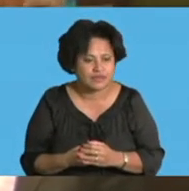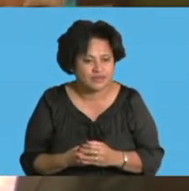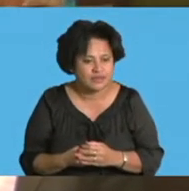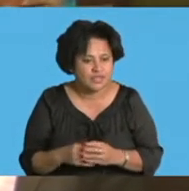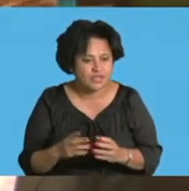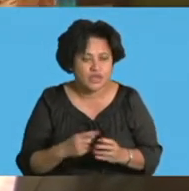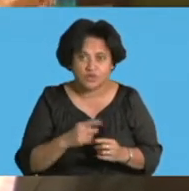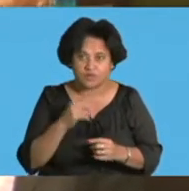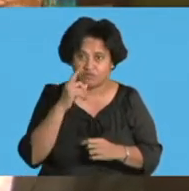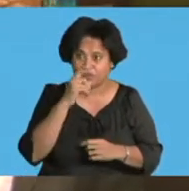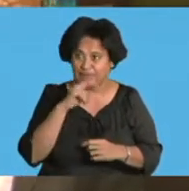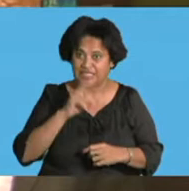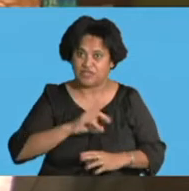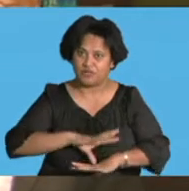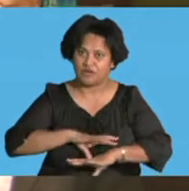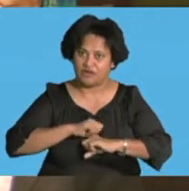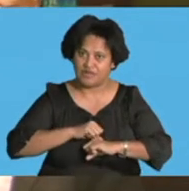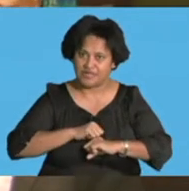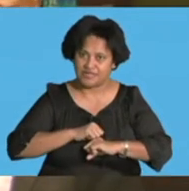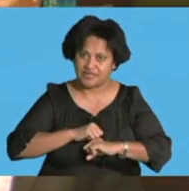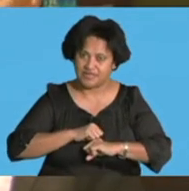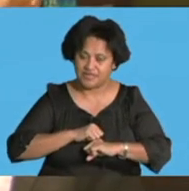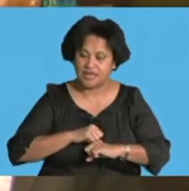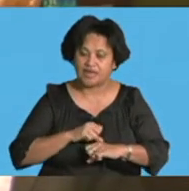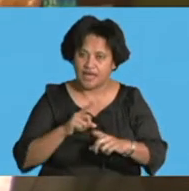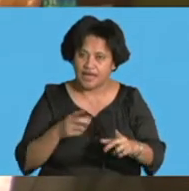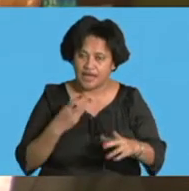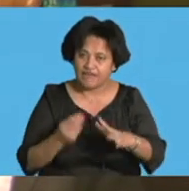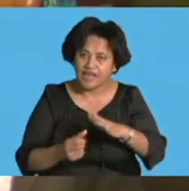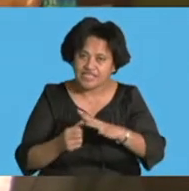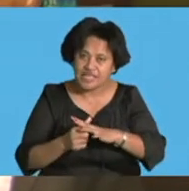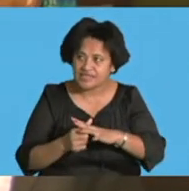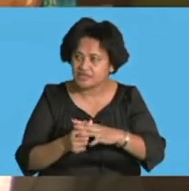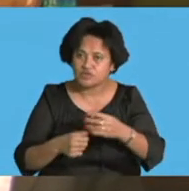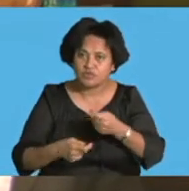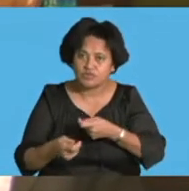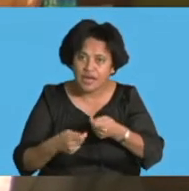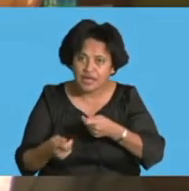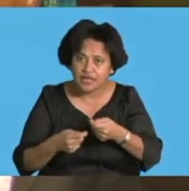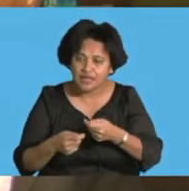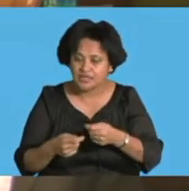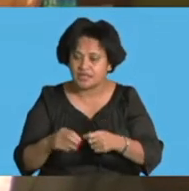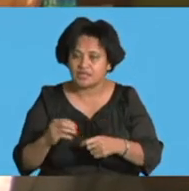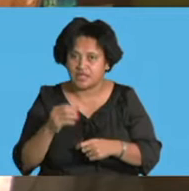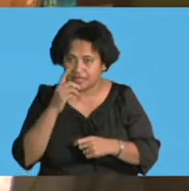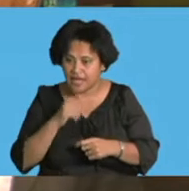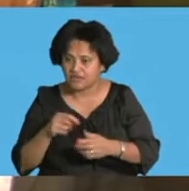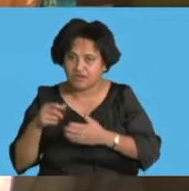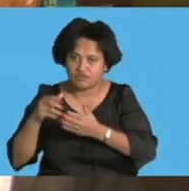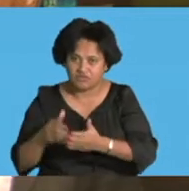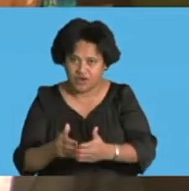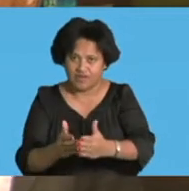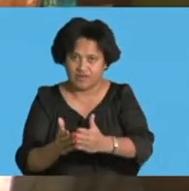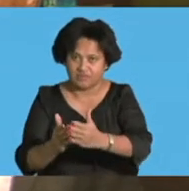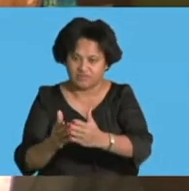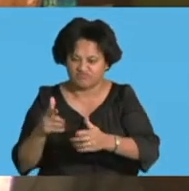Customer confidence in service, access to market, availability of mode of travel, and the core safety of travel are